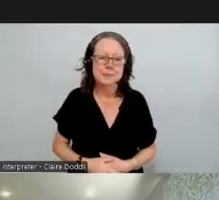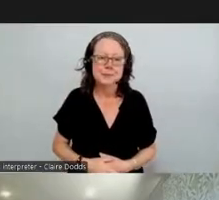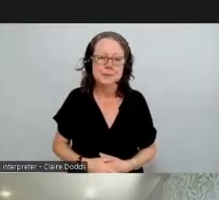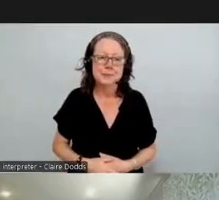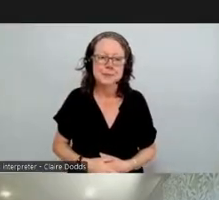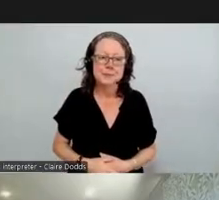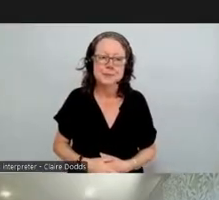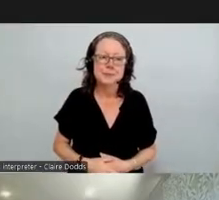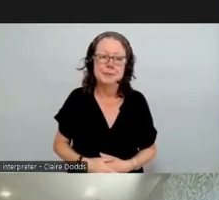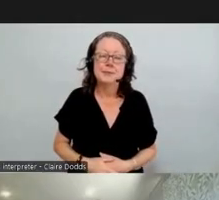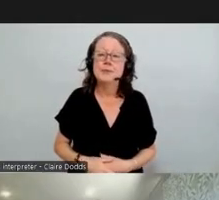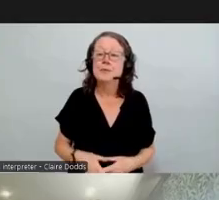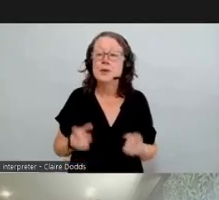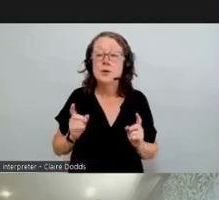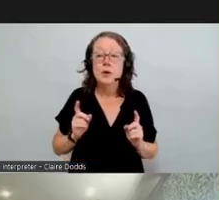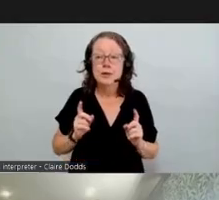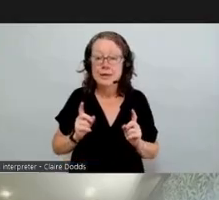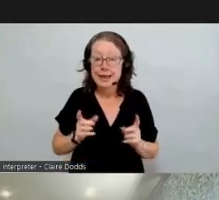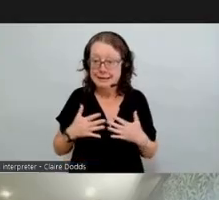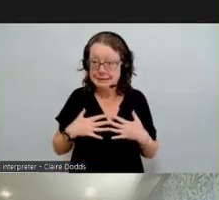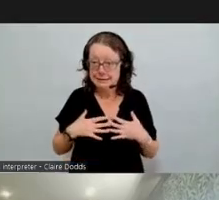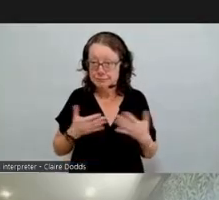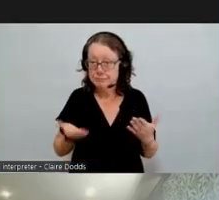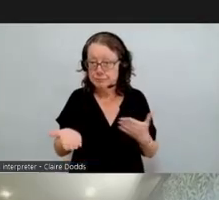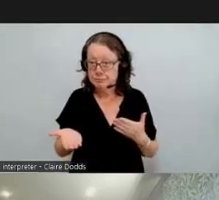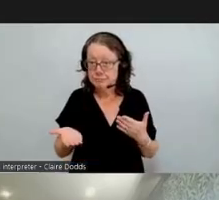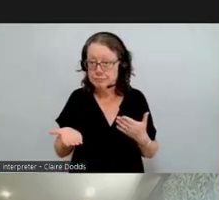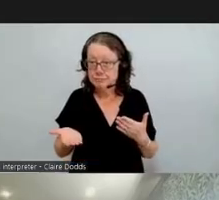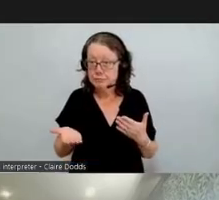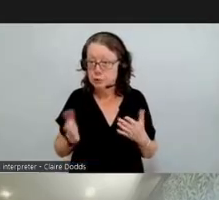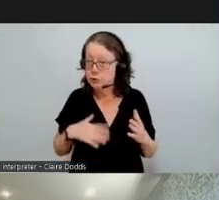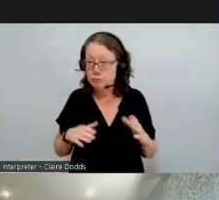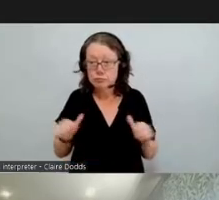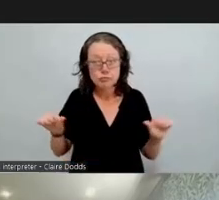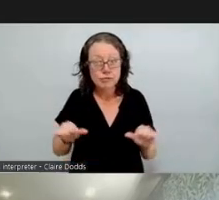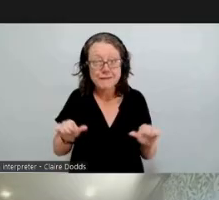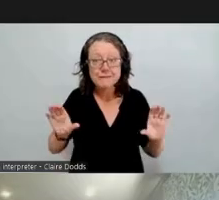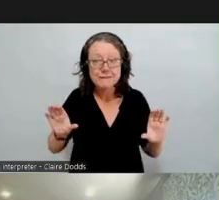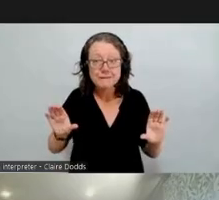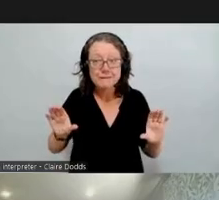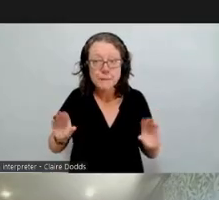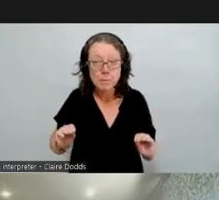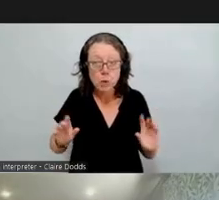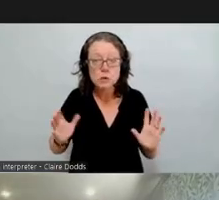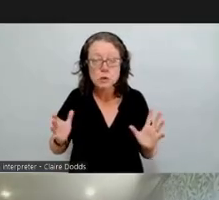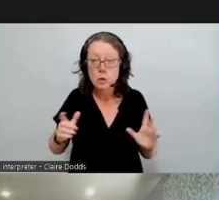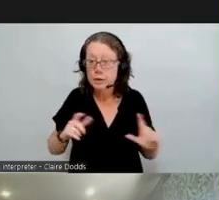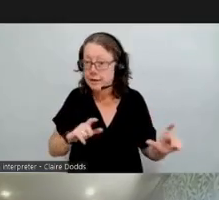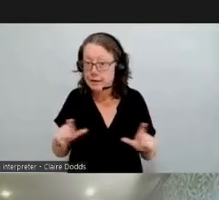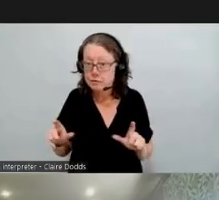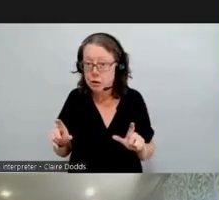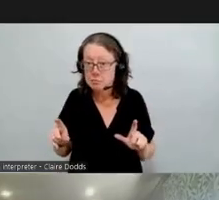So that's for now. Kate, would you like to take a brief pause now, or should we go straight through?